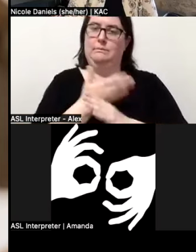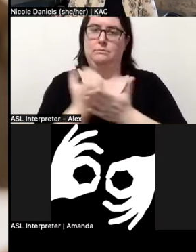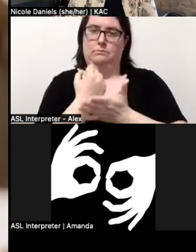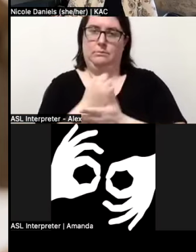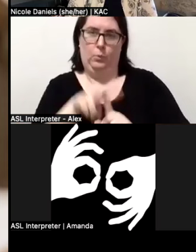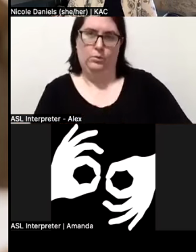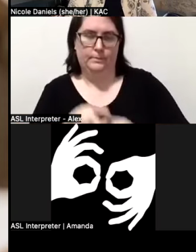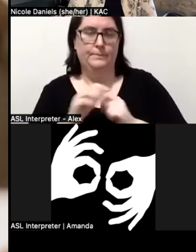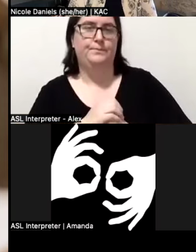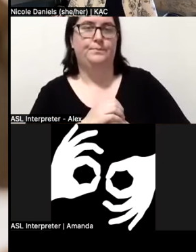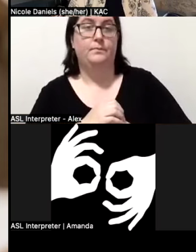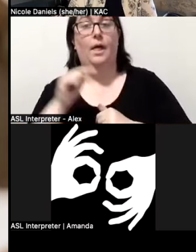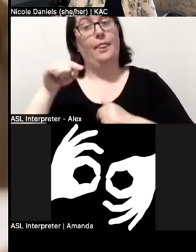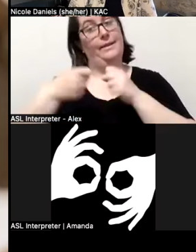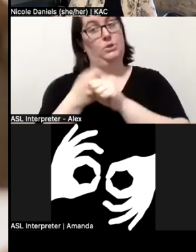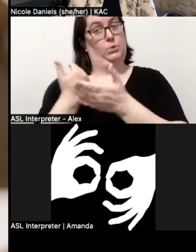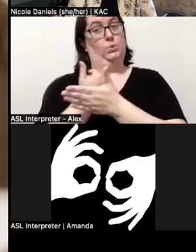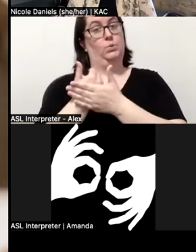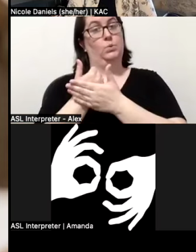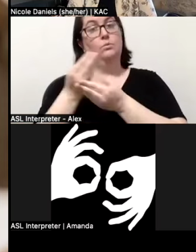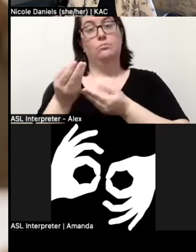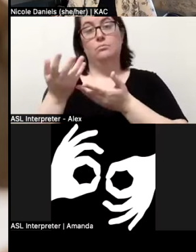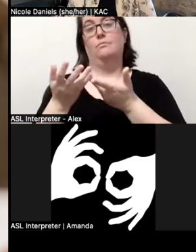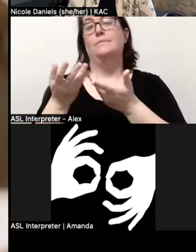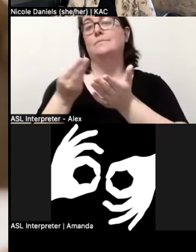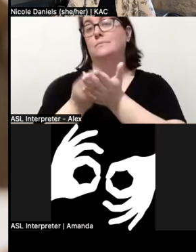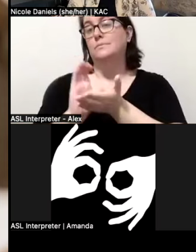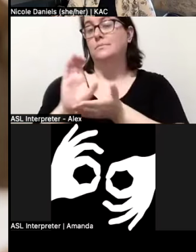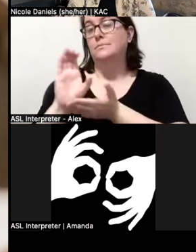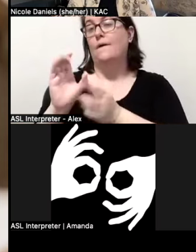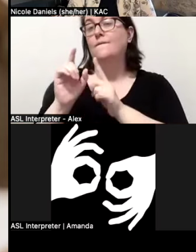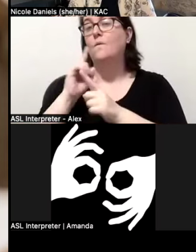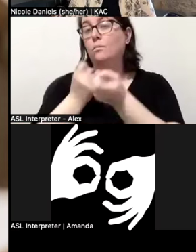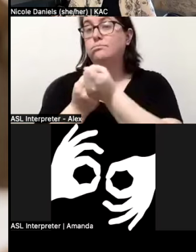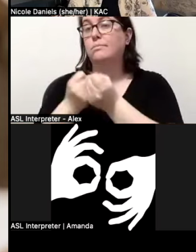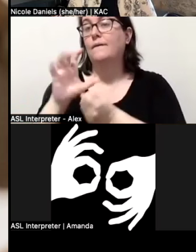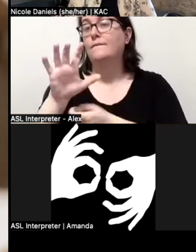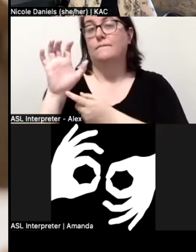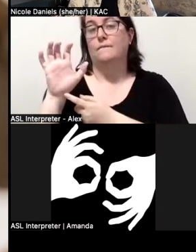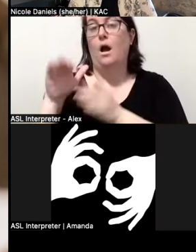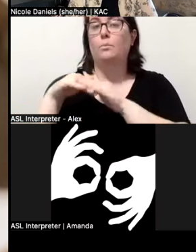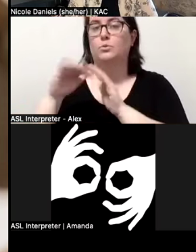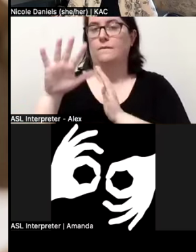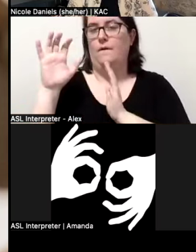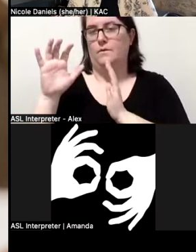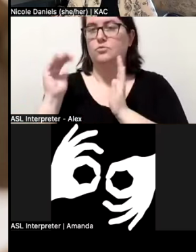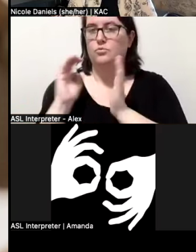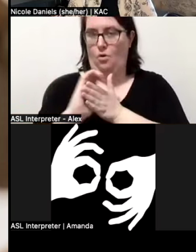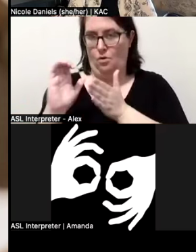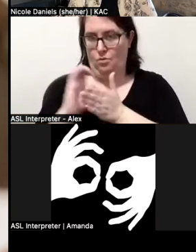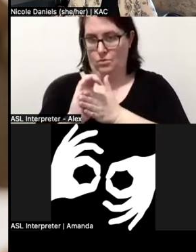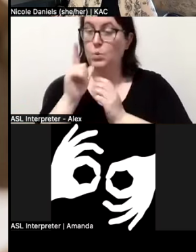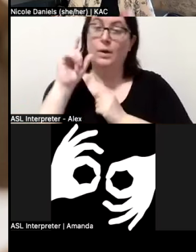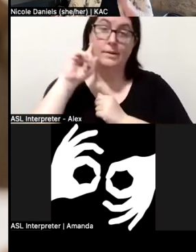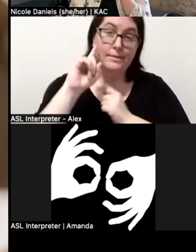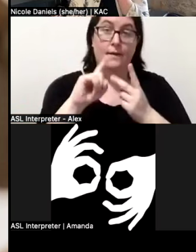now provide financial support of up to $500 towards grant writing services for applicants who are deaf, living with a